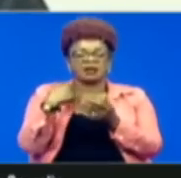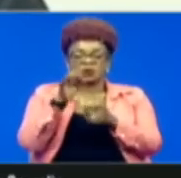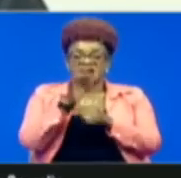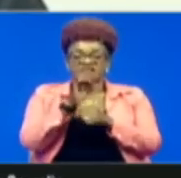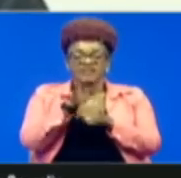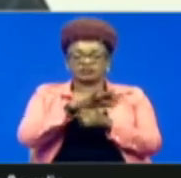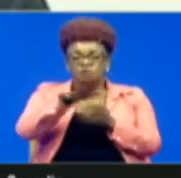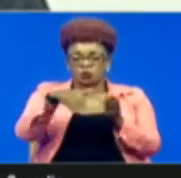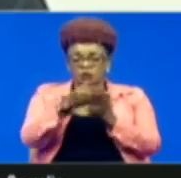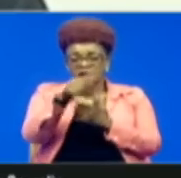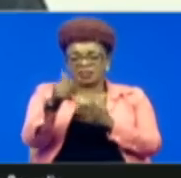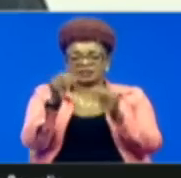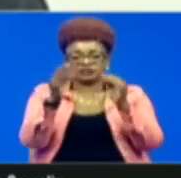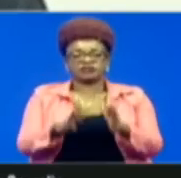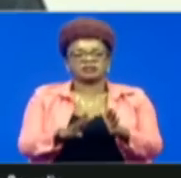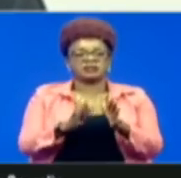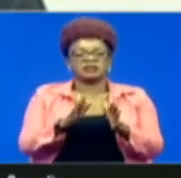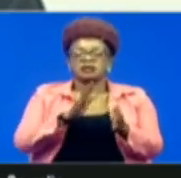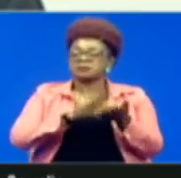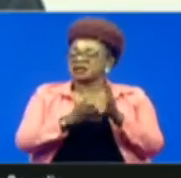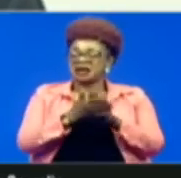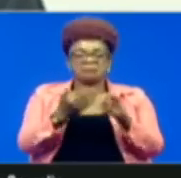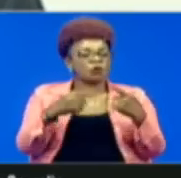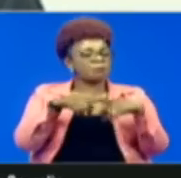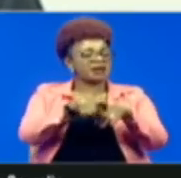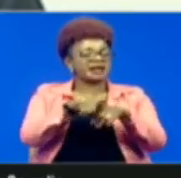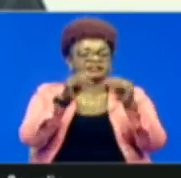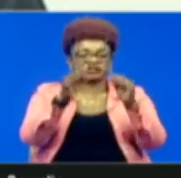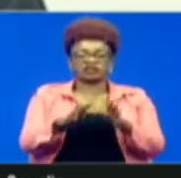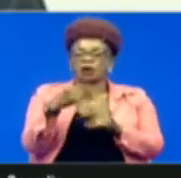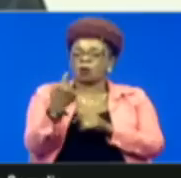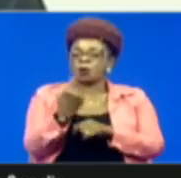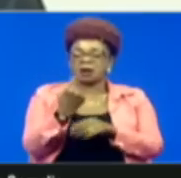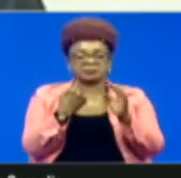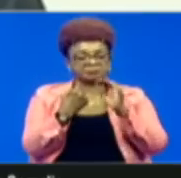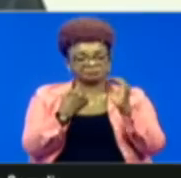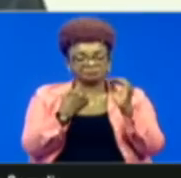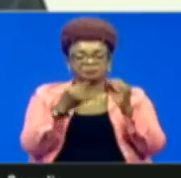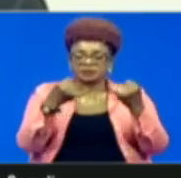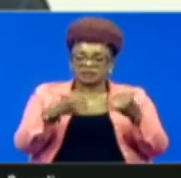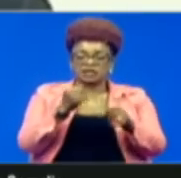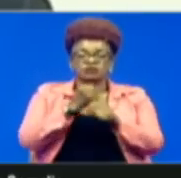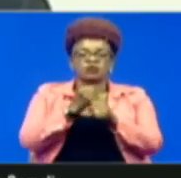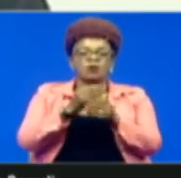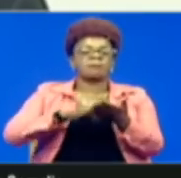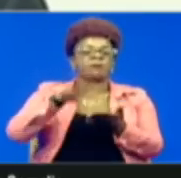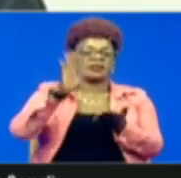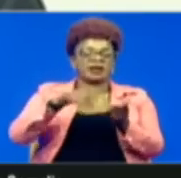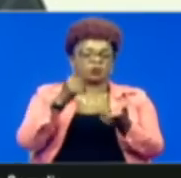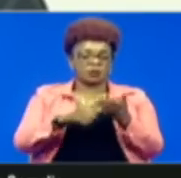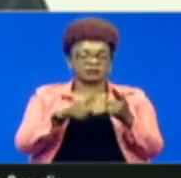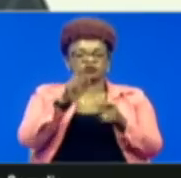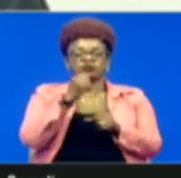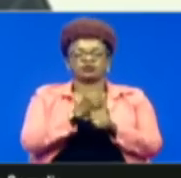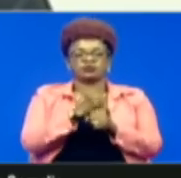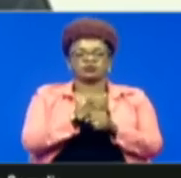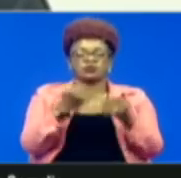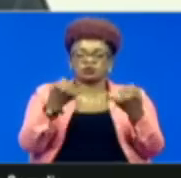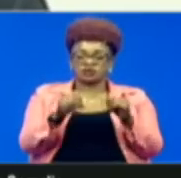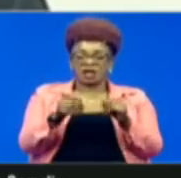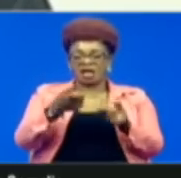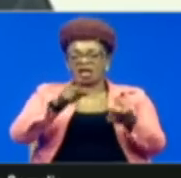don't just be a compliant teacher. Try to do more than what you're supposed to do. Try to add